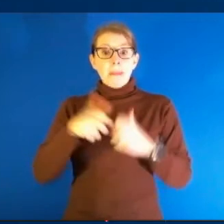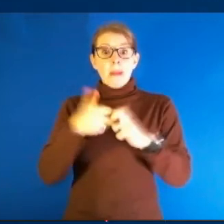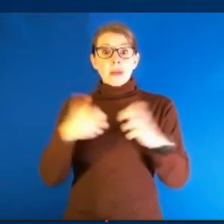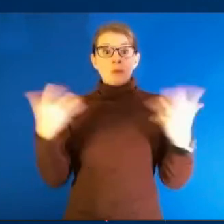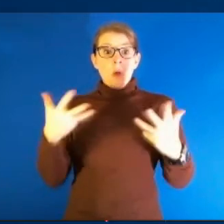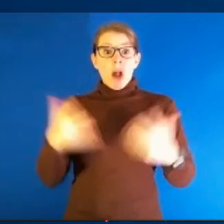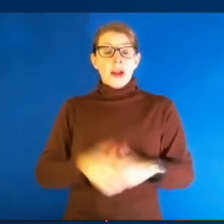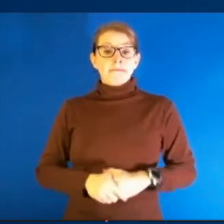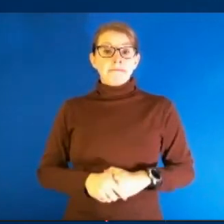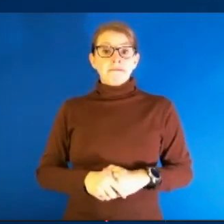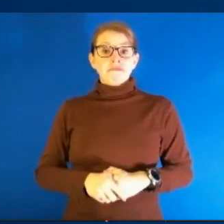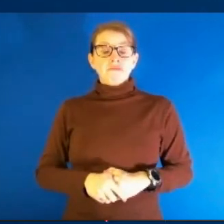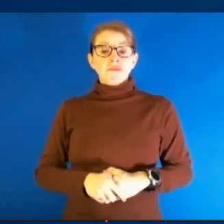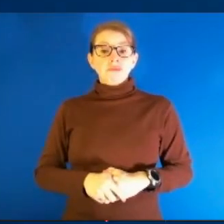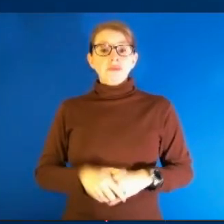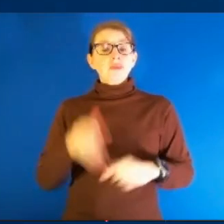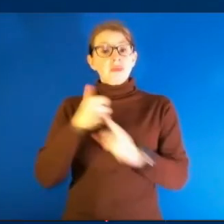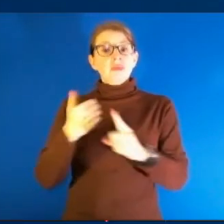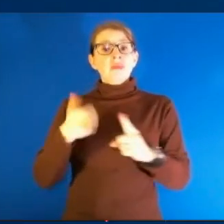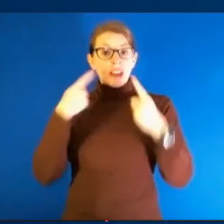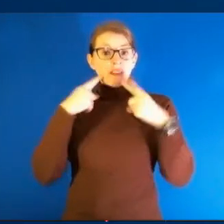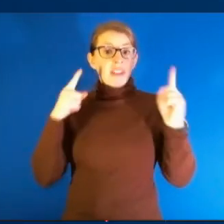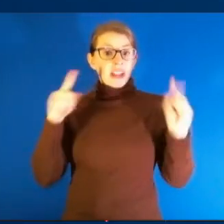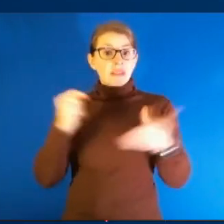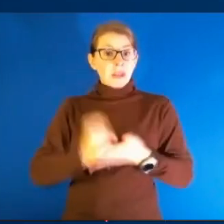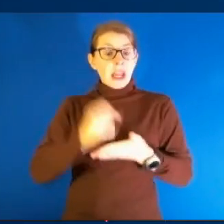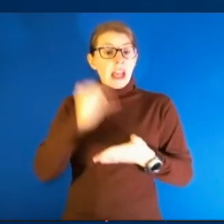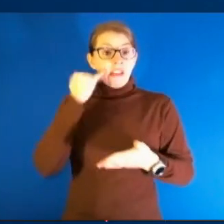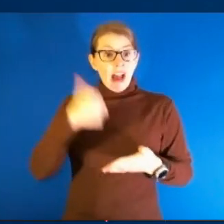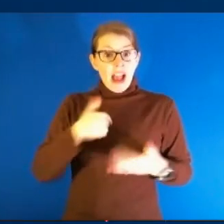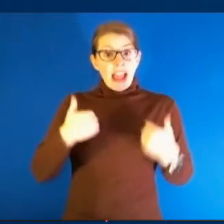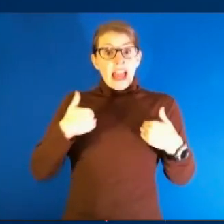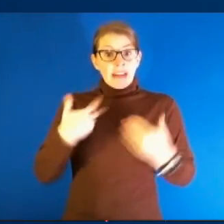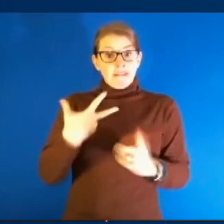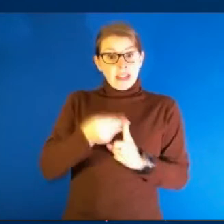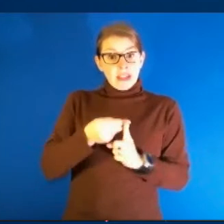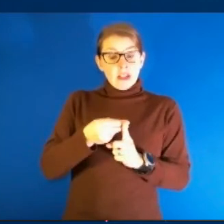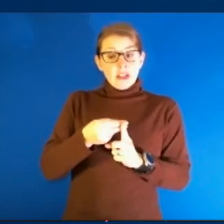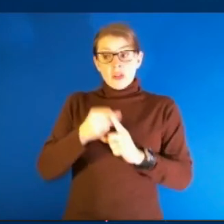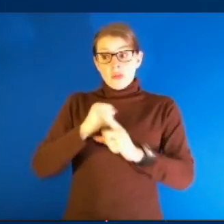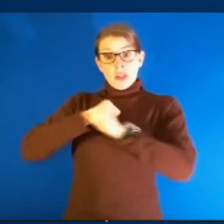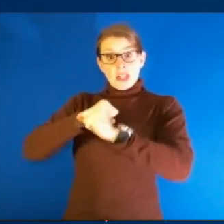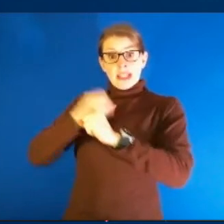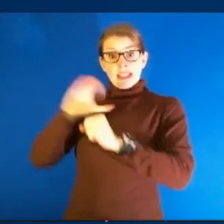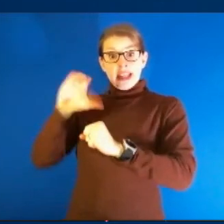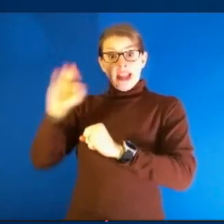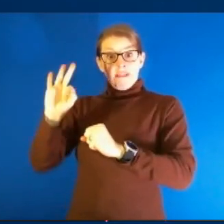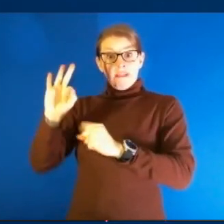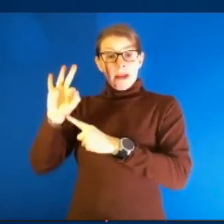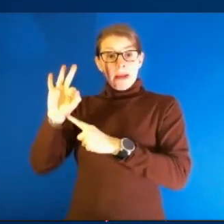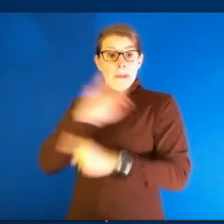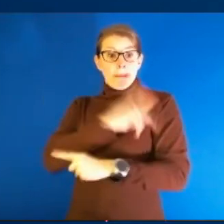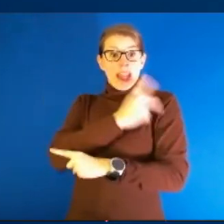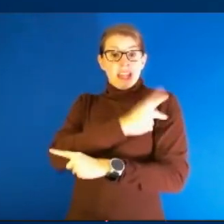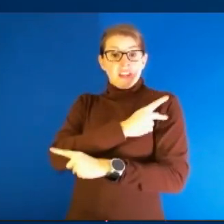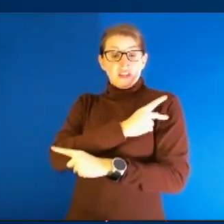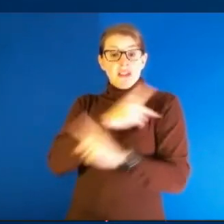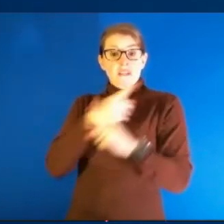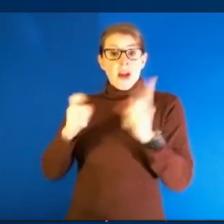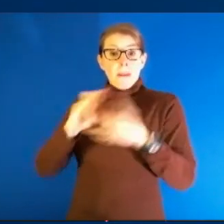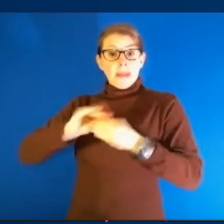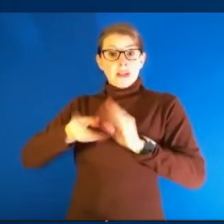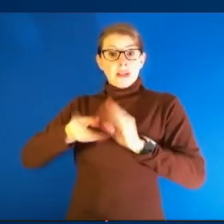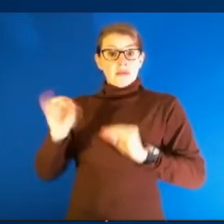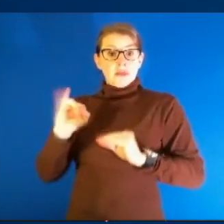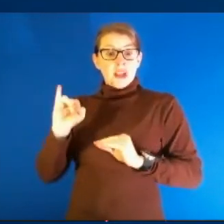you have effective therapy. If I'd had a vaccine to protect CF patients from bacterial infection in their lungs, you know what? There would have been 100% uptake